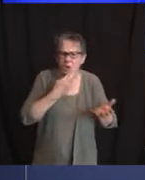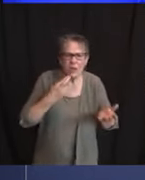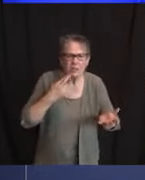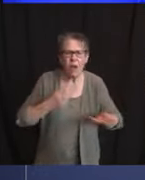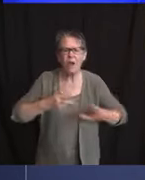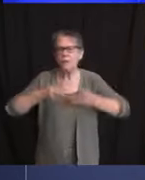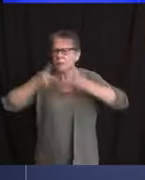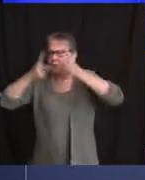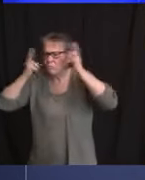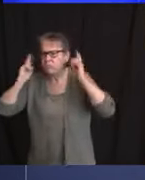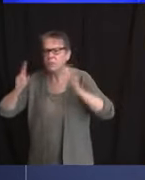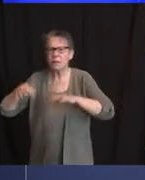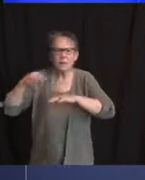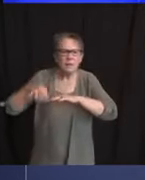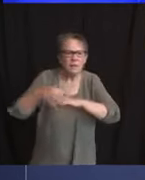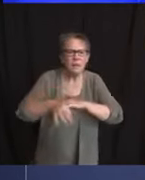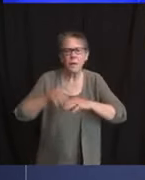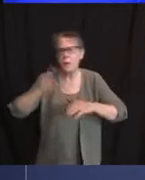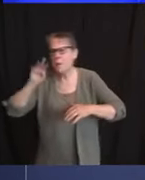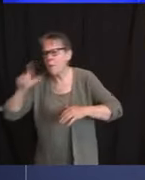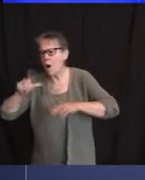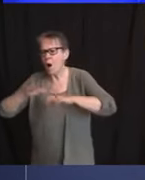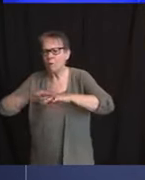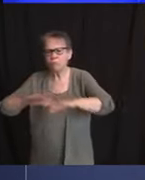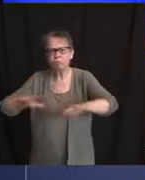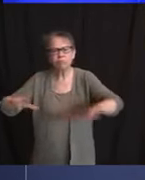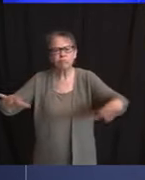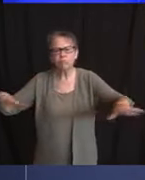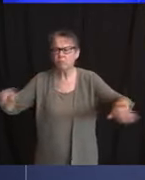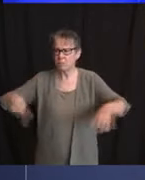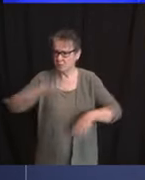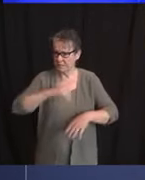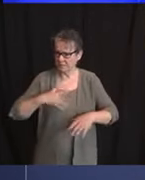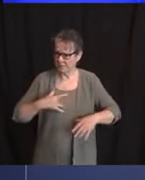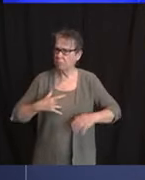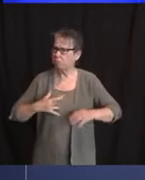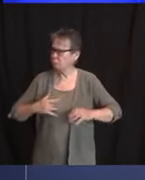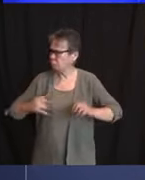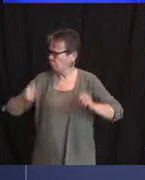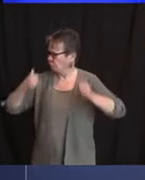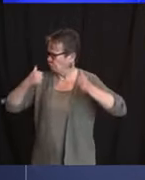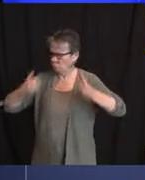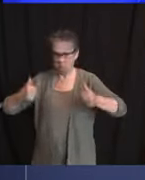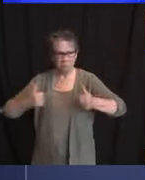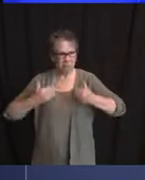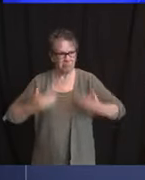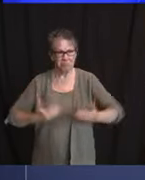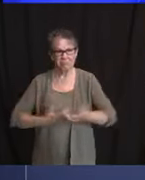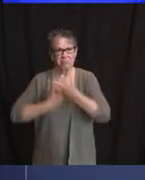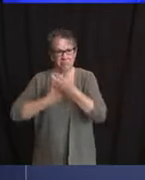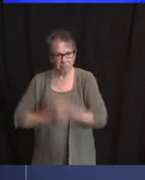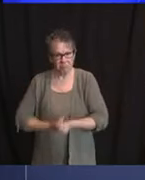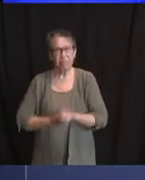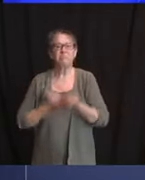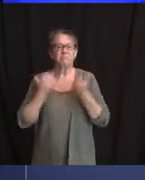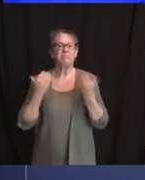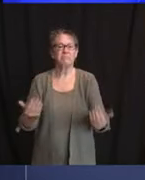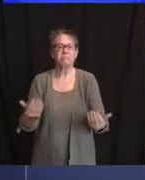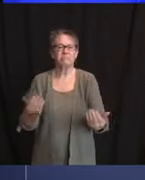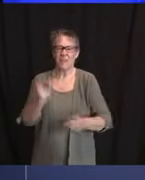no matter how much help from Washington, that is the only way we're ultimately going to succeed. I know the governor has a very aggressive plan for that, at least in our